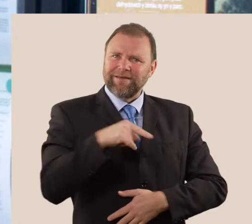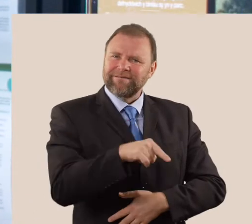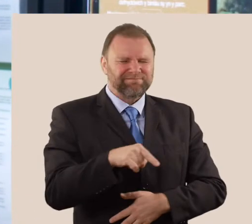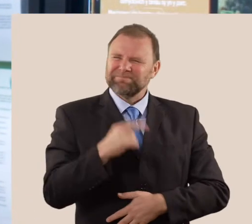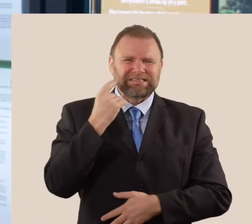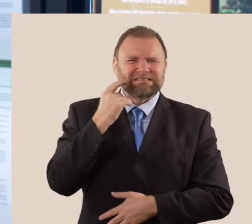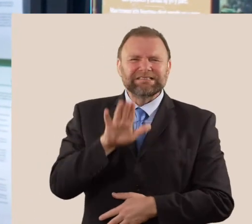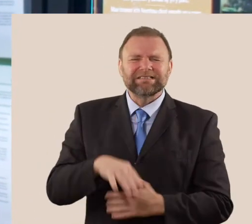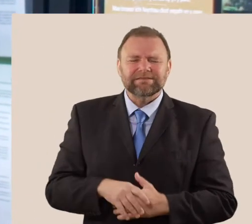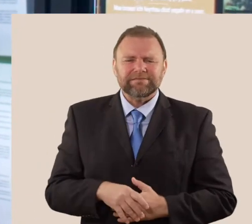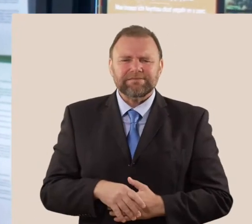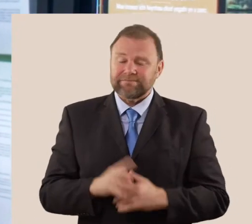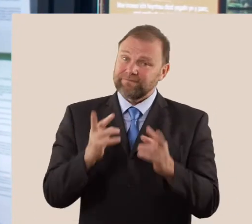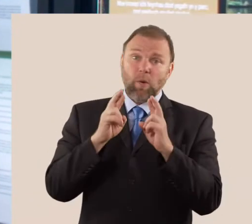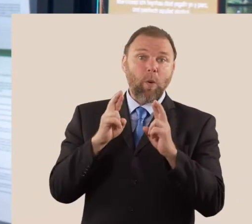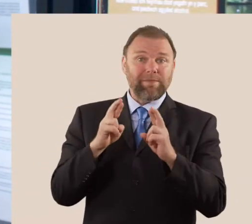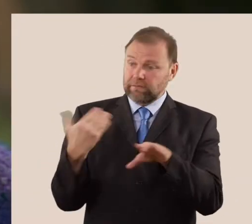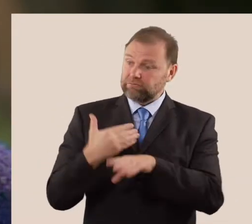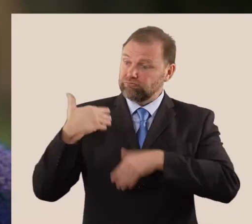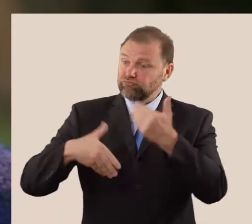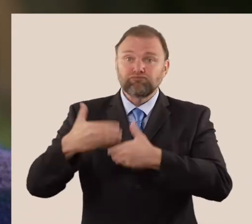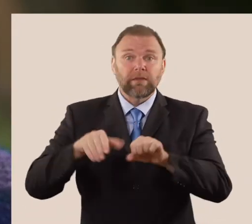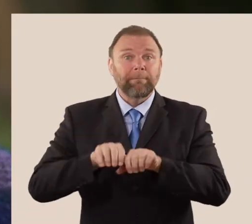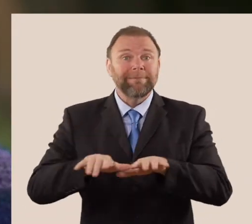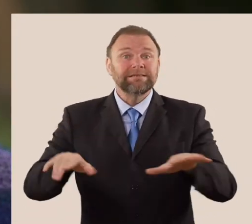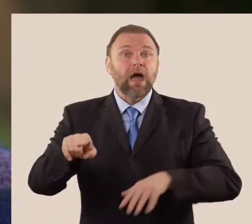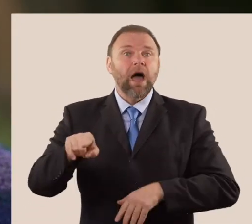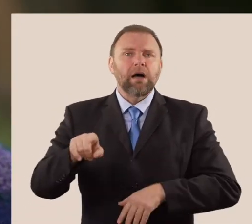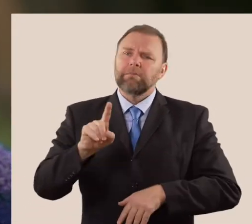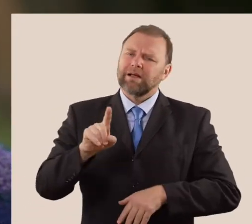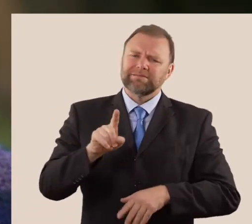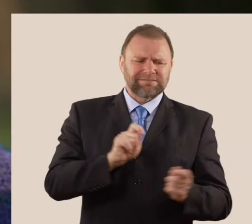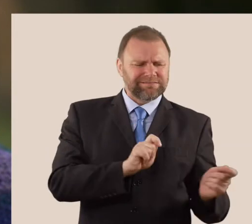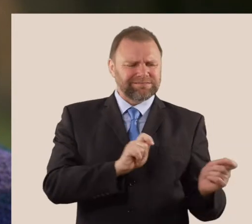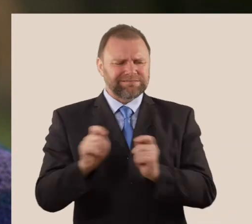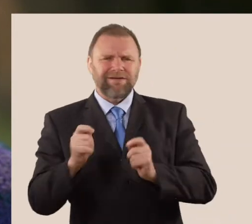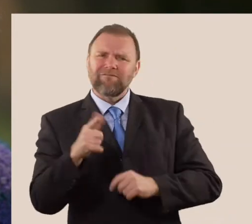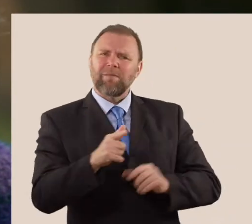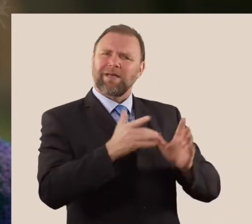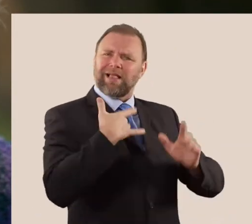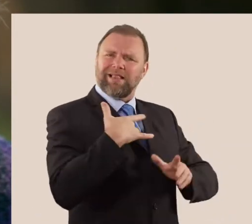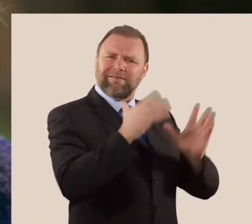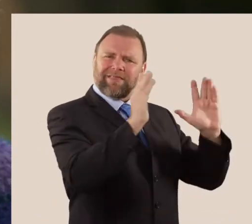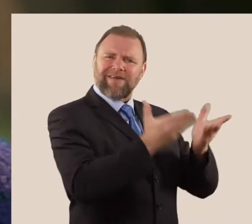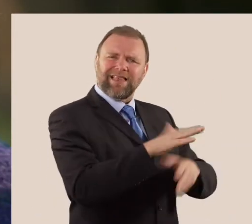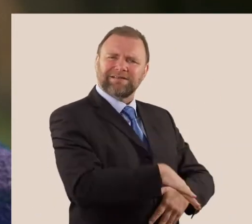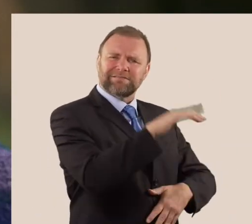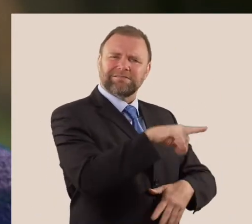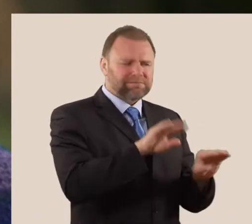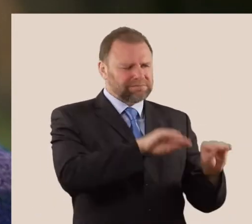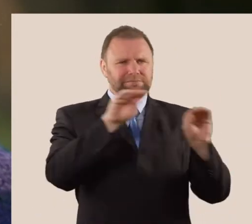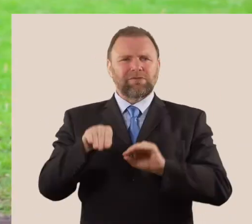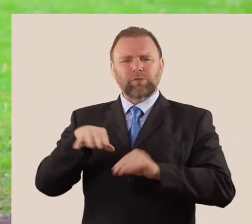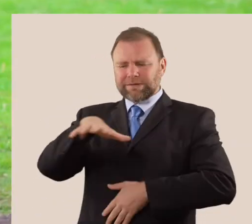hoping to have a career in the media, however it hasn't really been that easy in the transition from being in the valleys to going to work